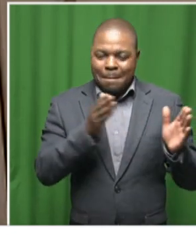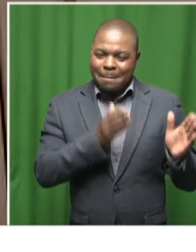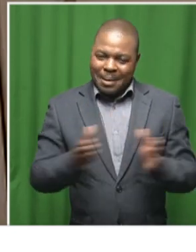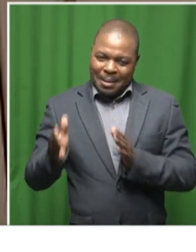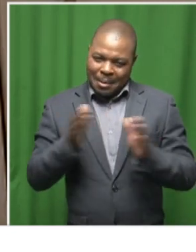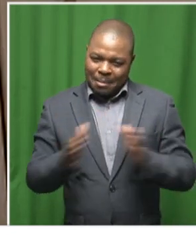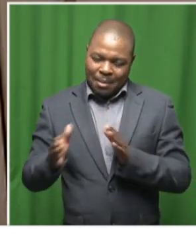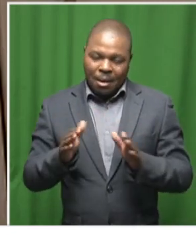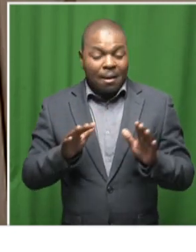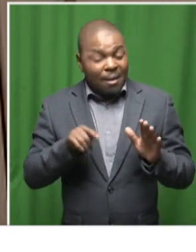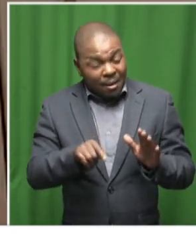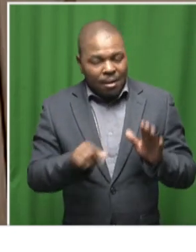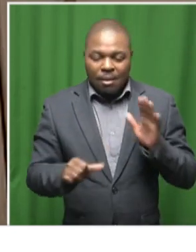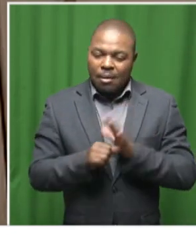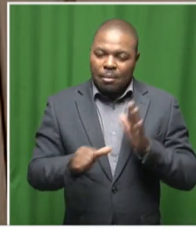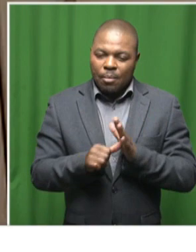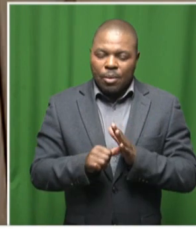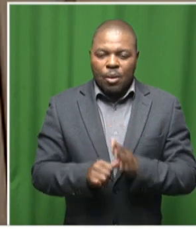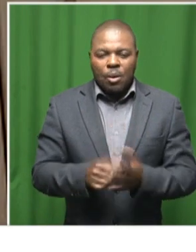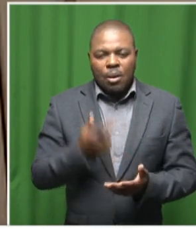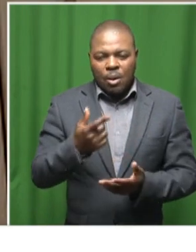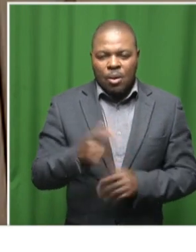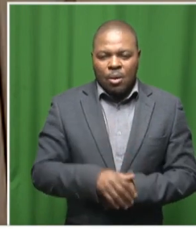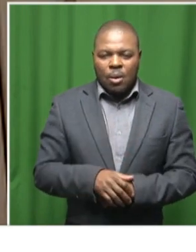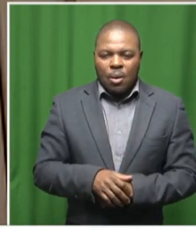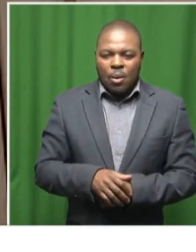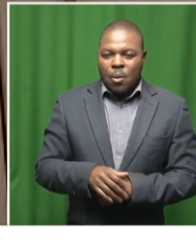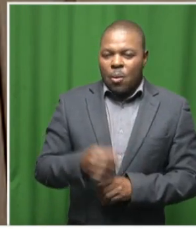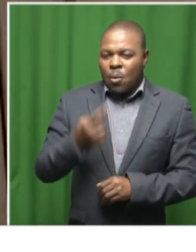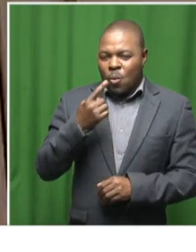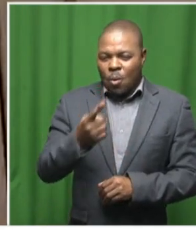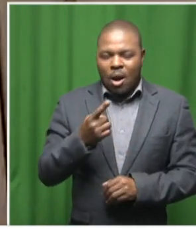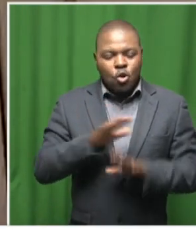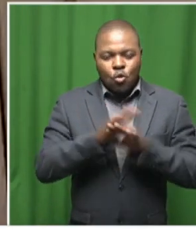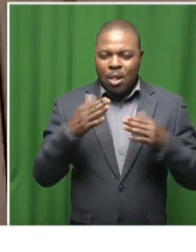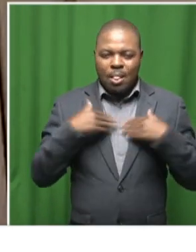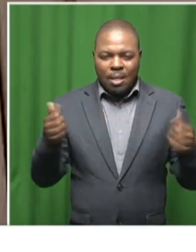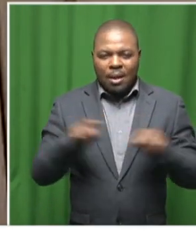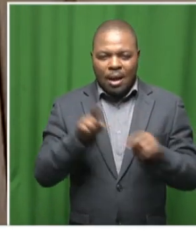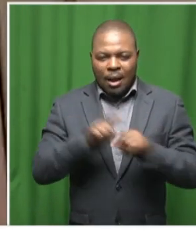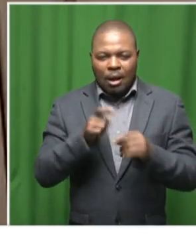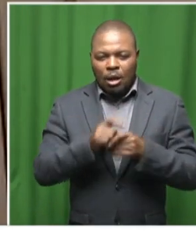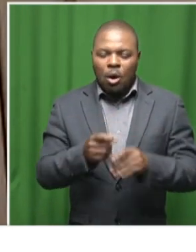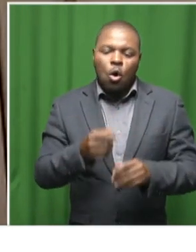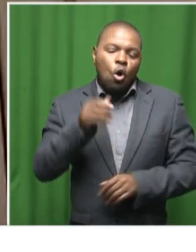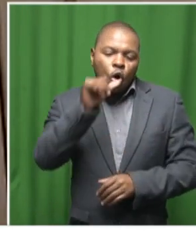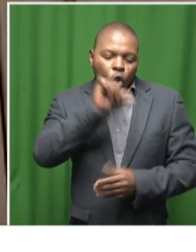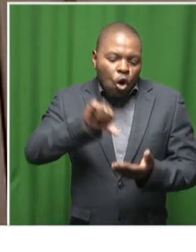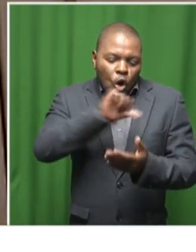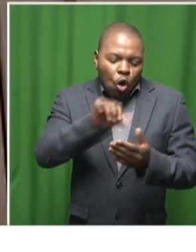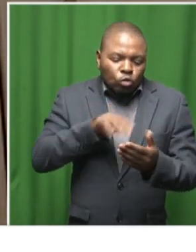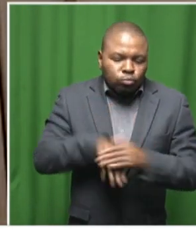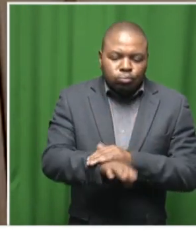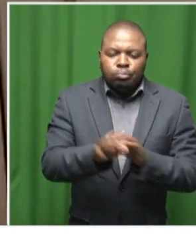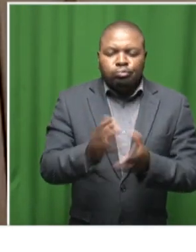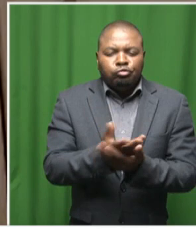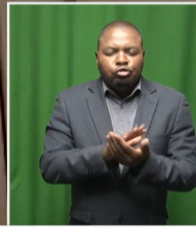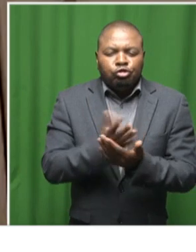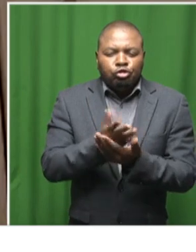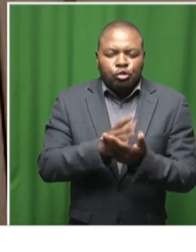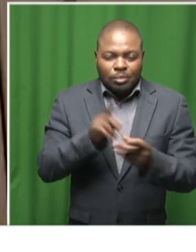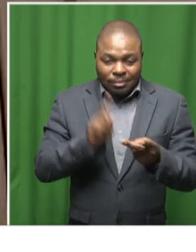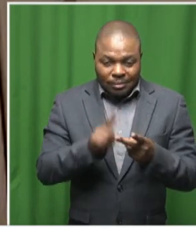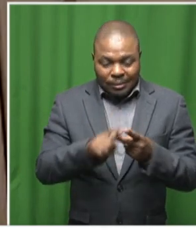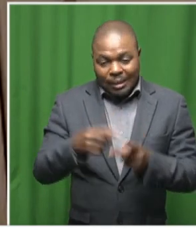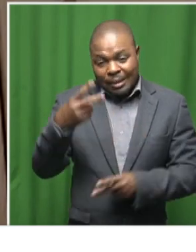very important. We only have one unhealthy preparation method, which is deep frying, but the rest of it is fine. The third part